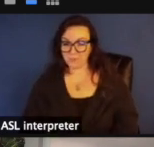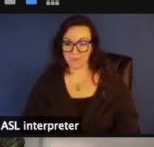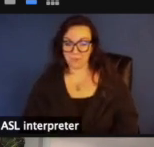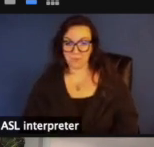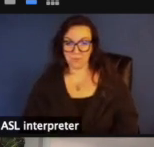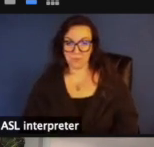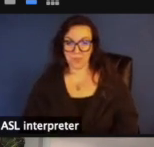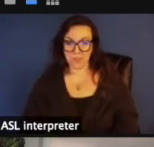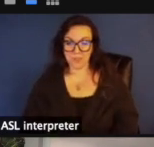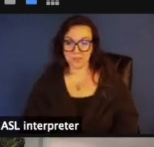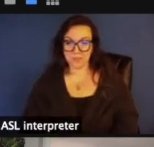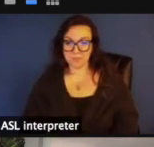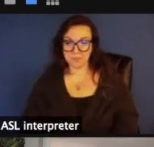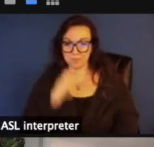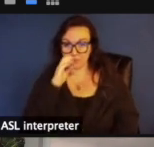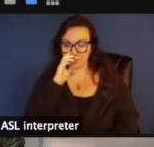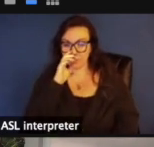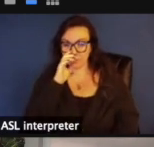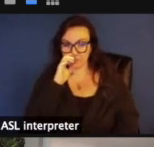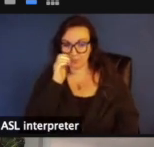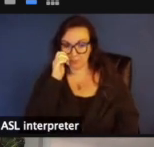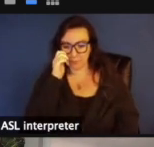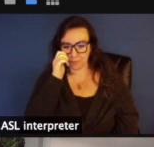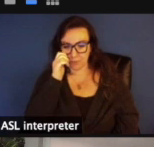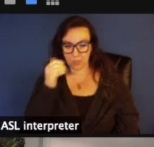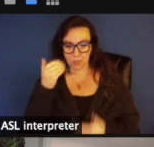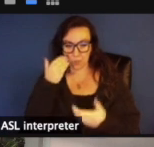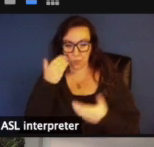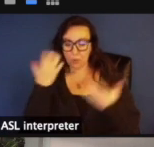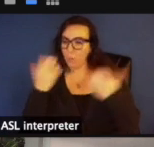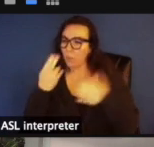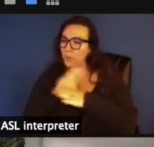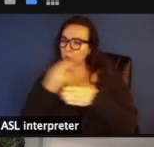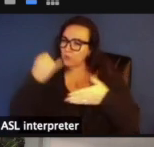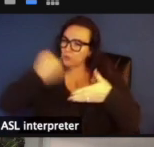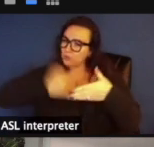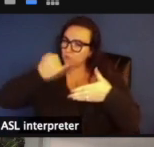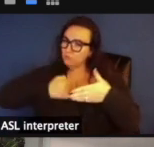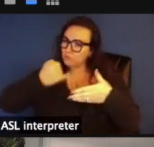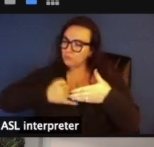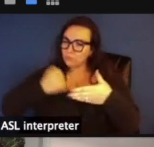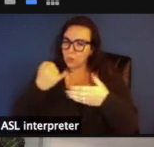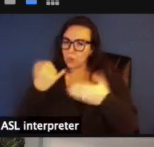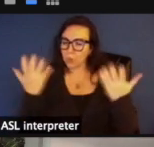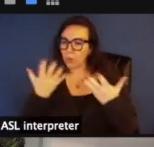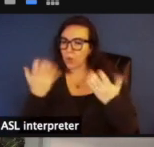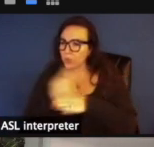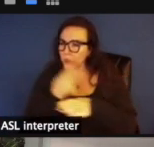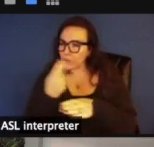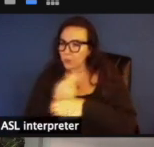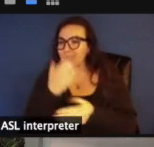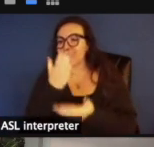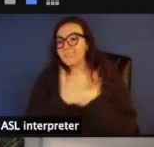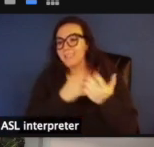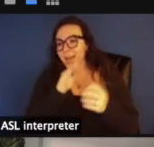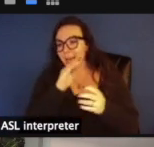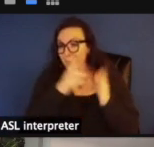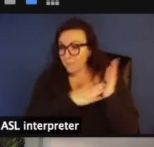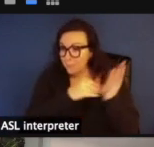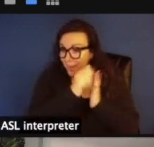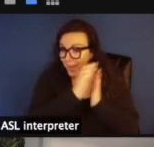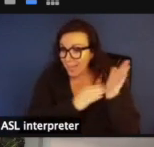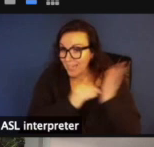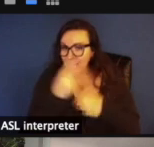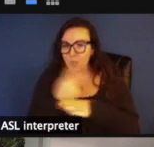this, can you tell what he used to create his work? Can you tell what his medium is? Like, we had other people use paint. What do you think he uses